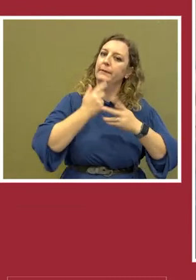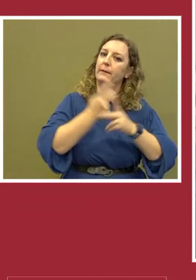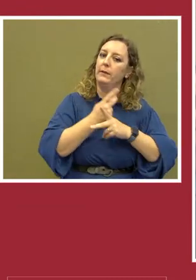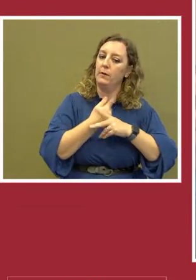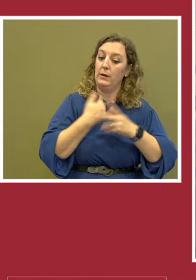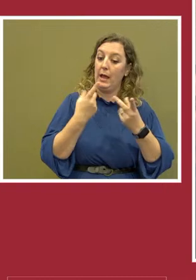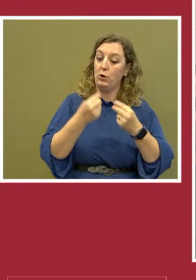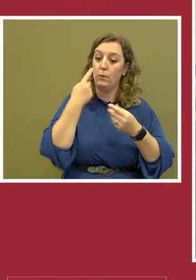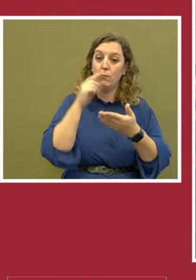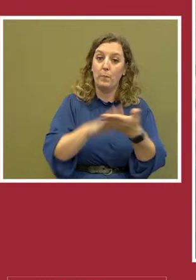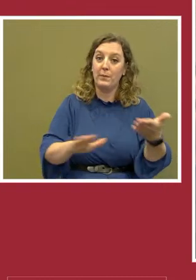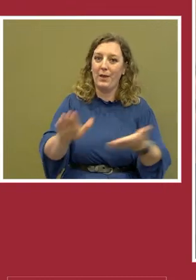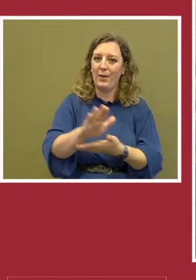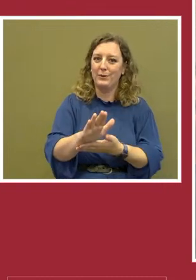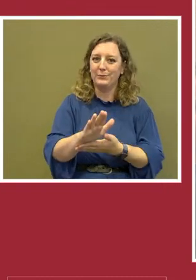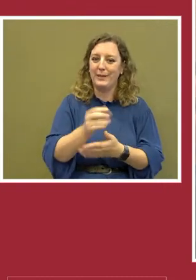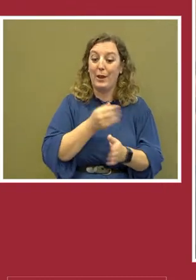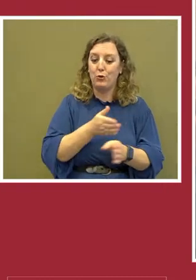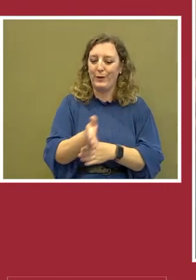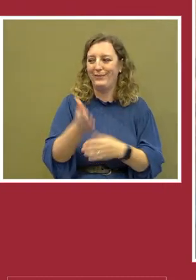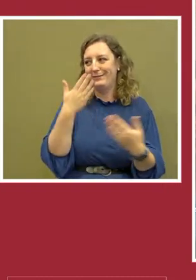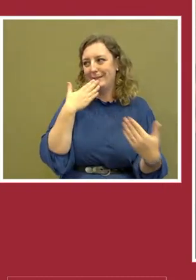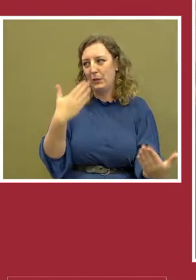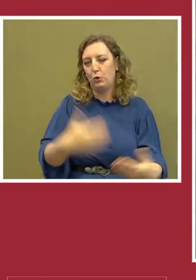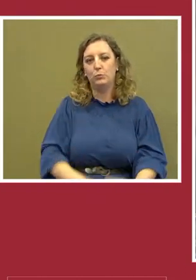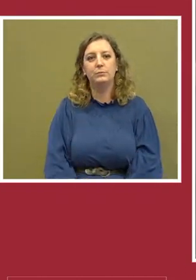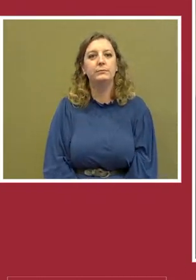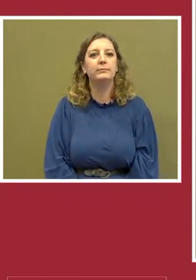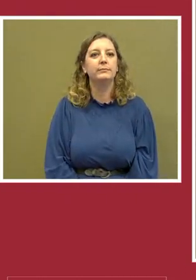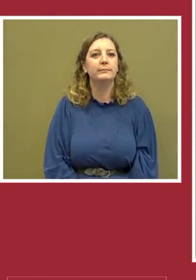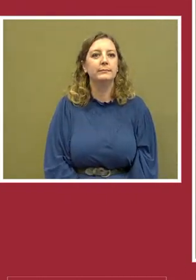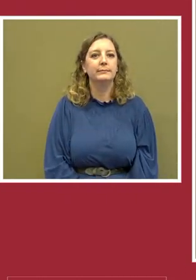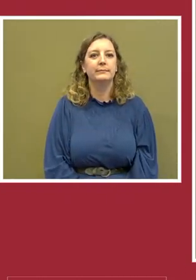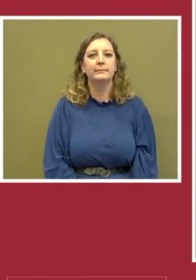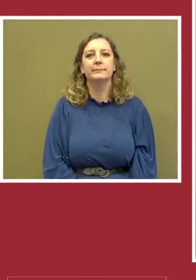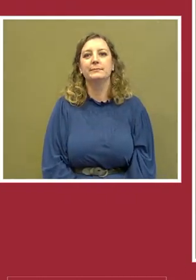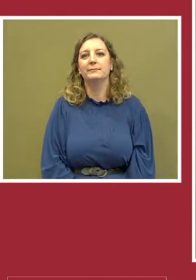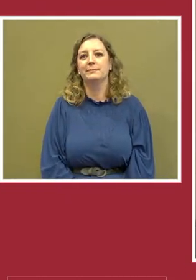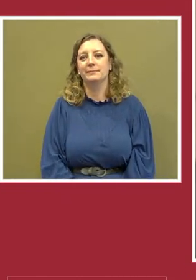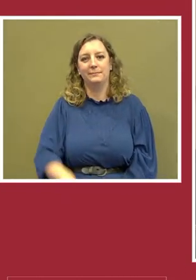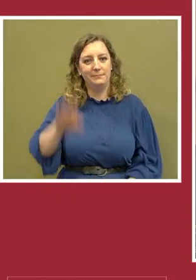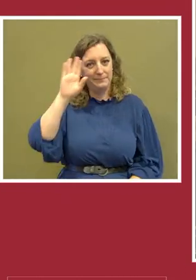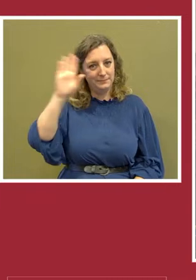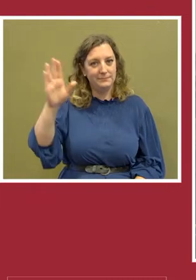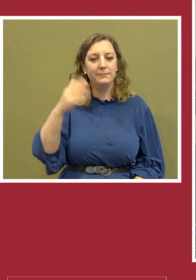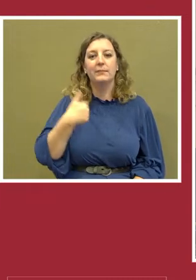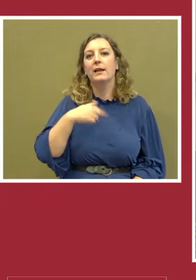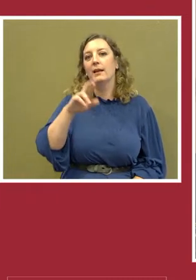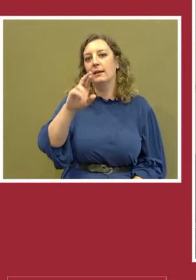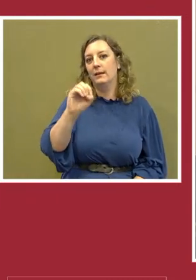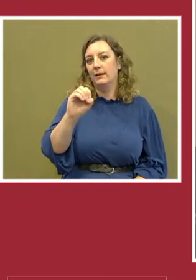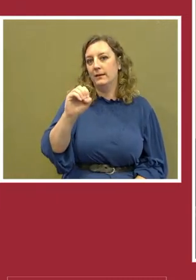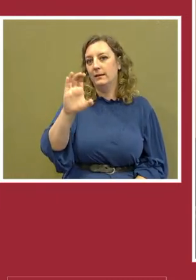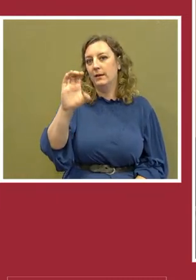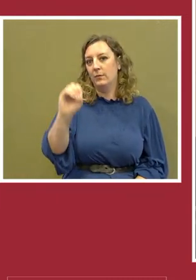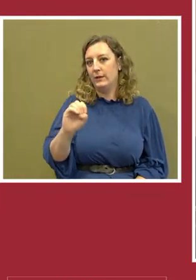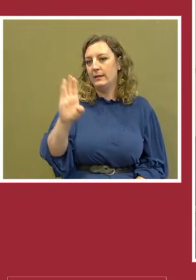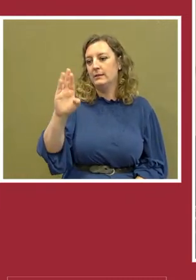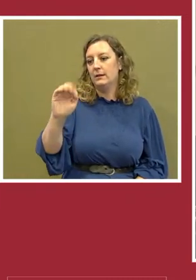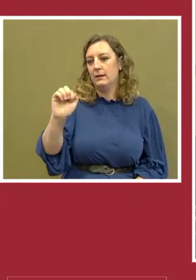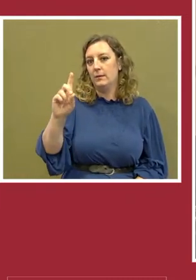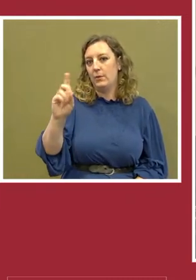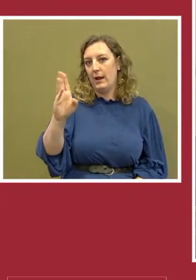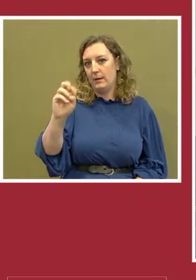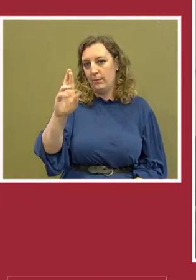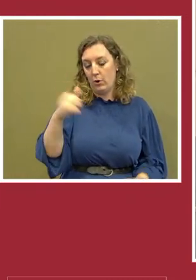I want to do in college and career-wise. Thank you. Hi, I'm Reese Bradbury. I'm a sophomore at Caldera